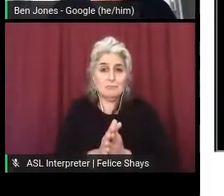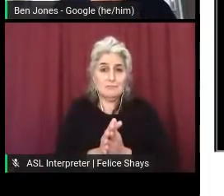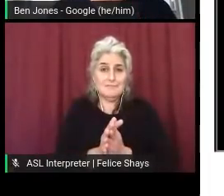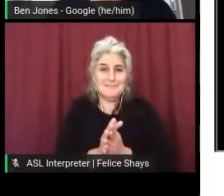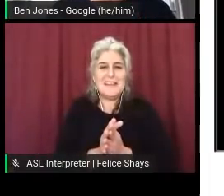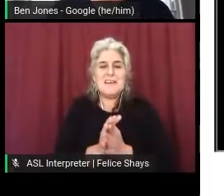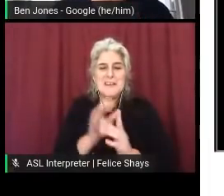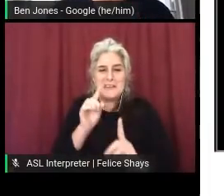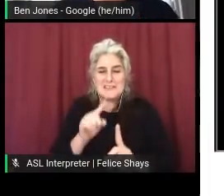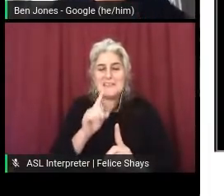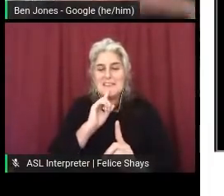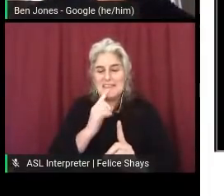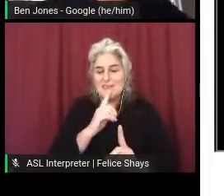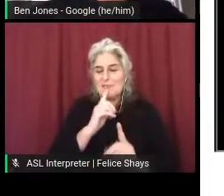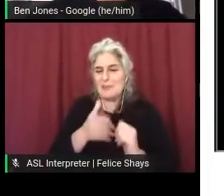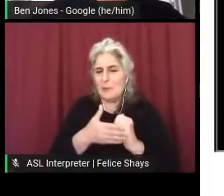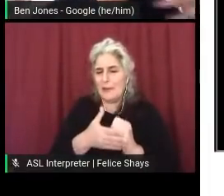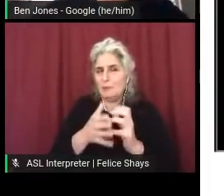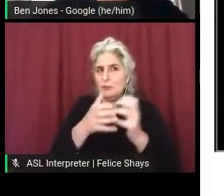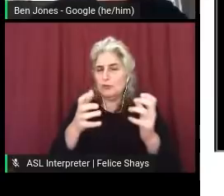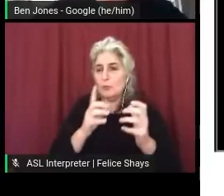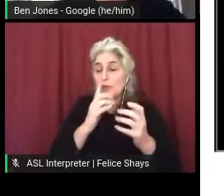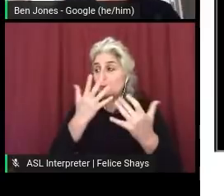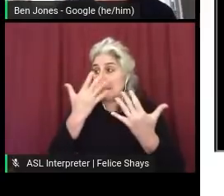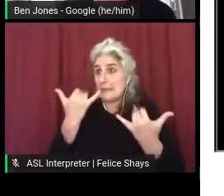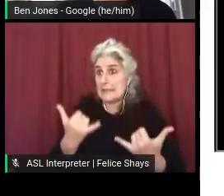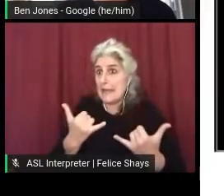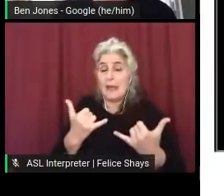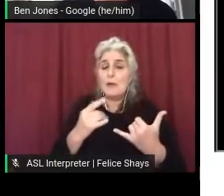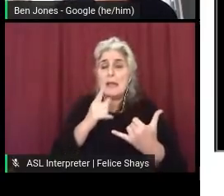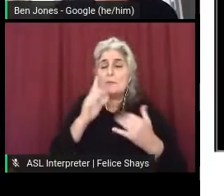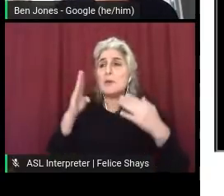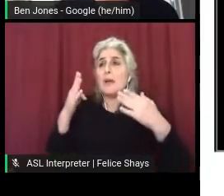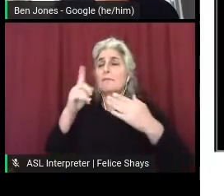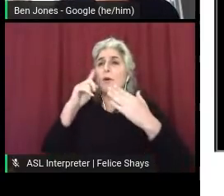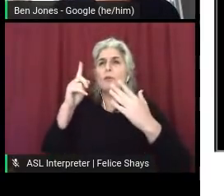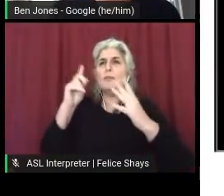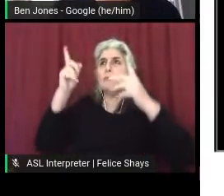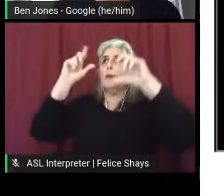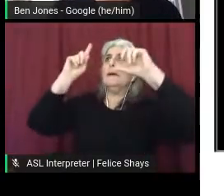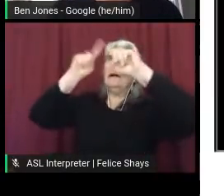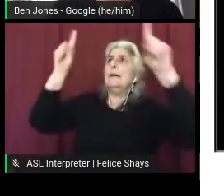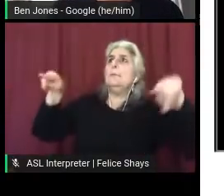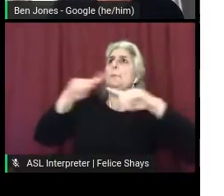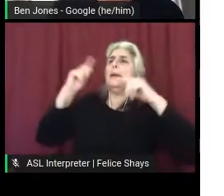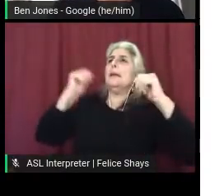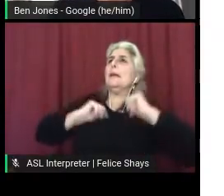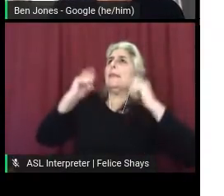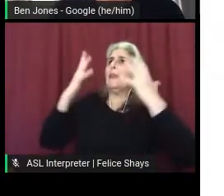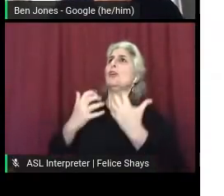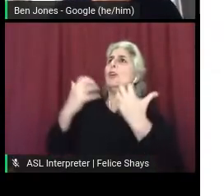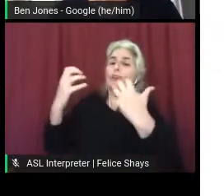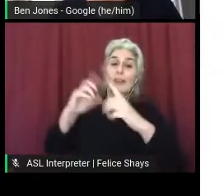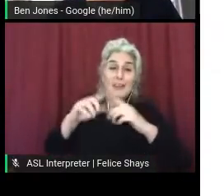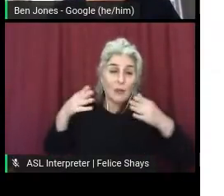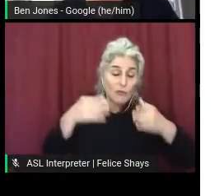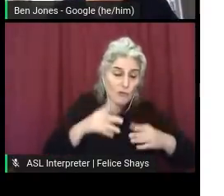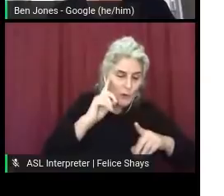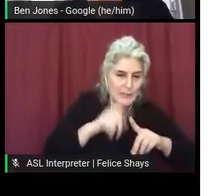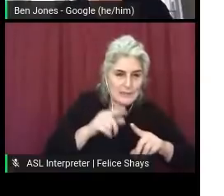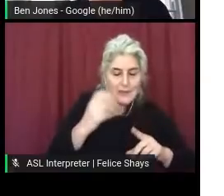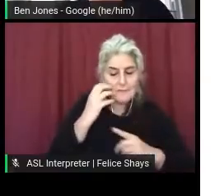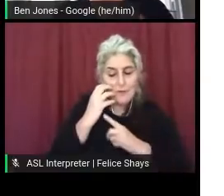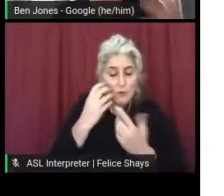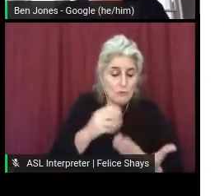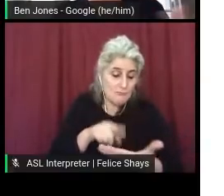than it is to a broadcast world where you create a campaign and run it for a long period of time. The next experiment I'm going to show